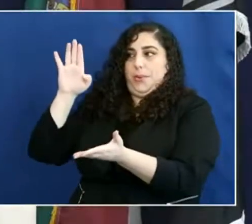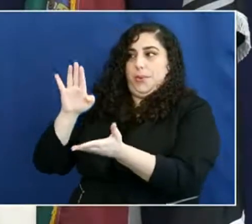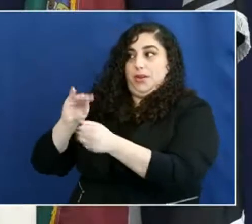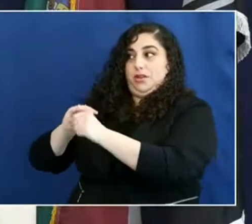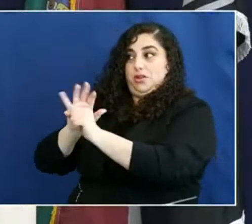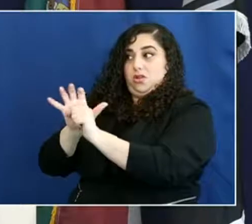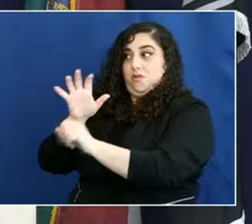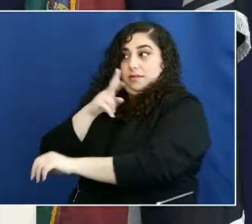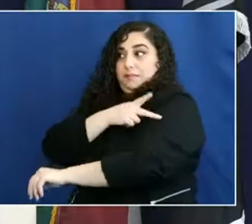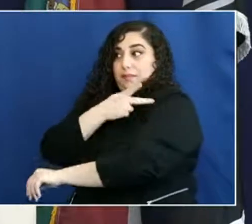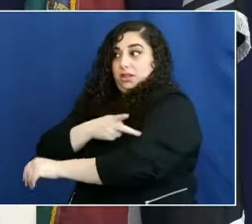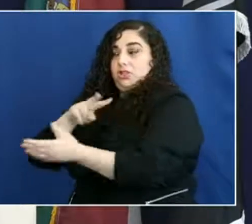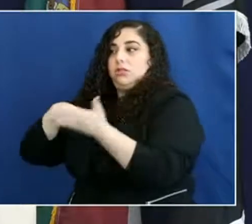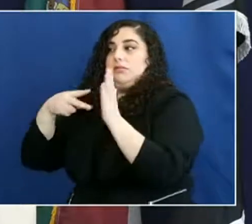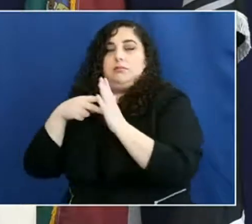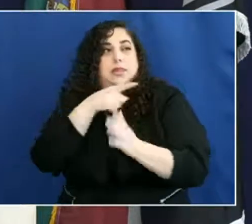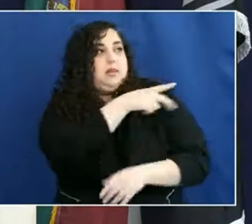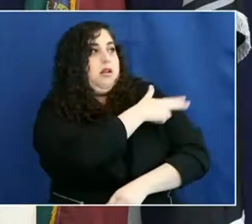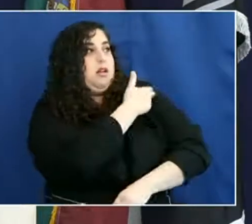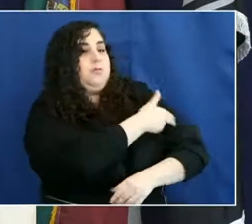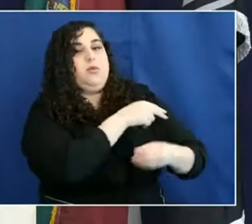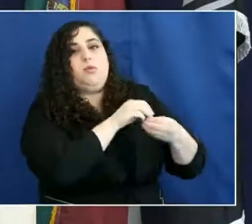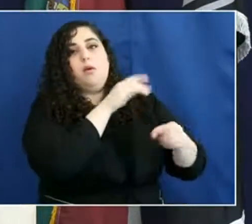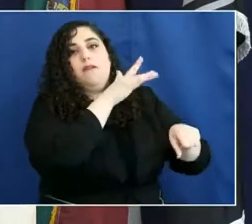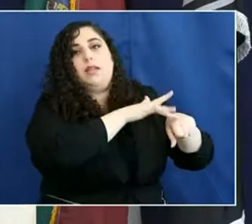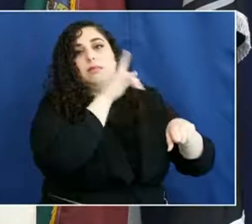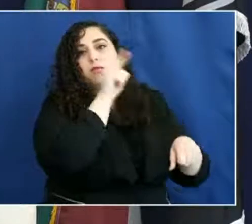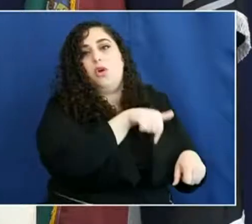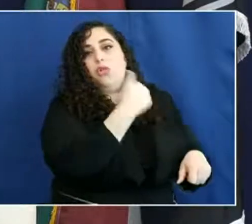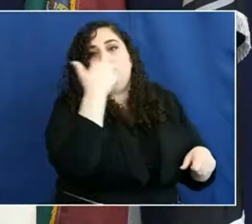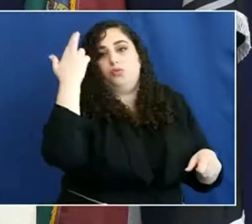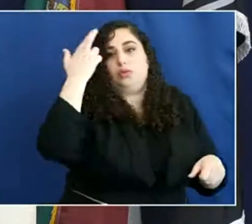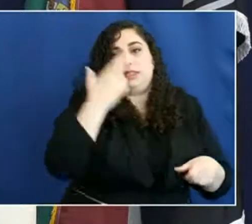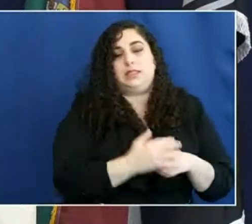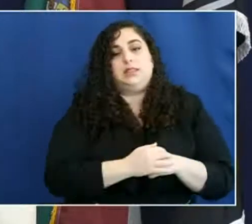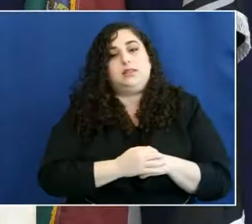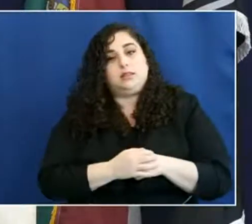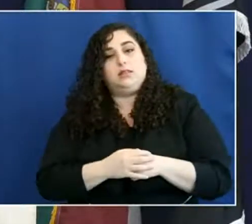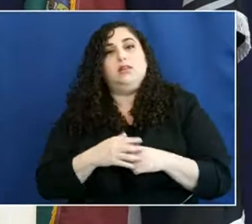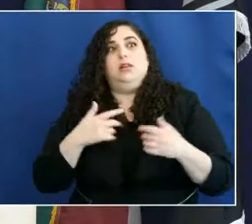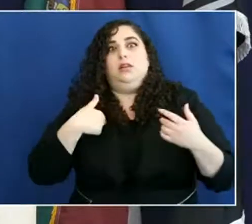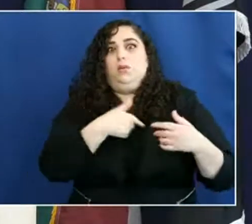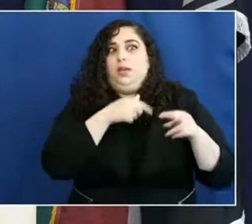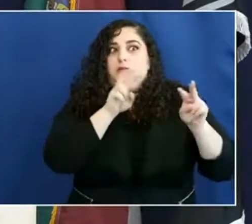continued phased and safe reopening, but continuing to head in a positive direction.